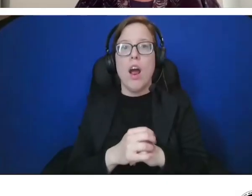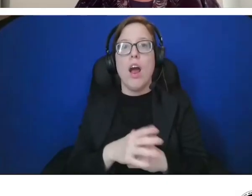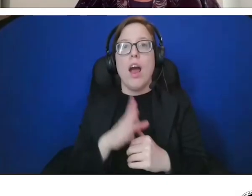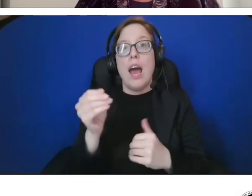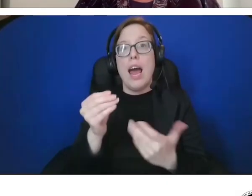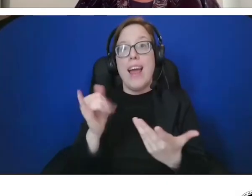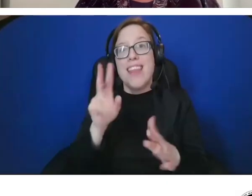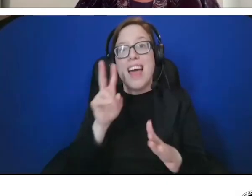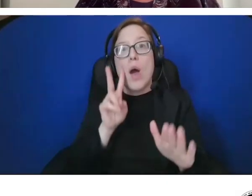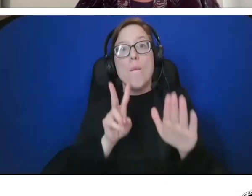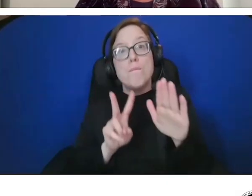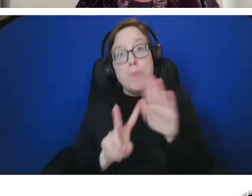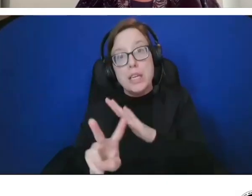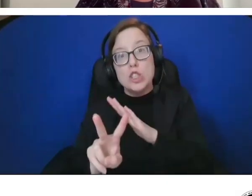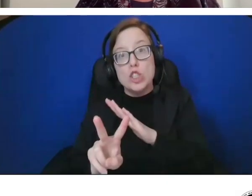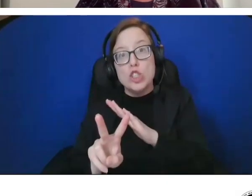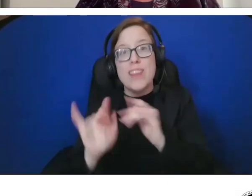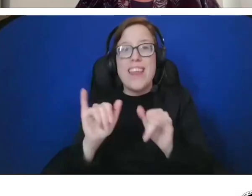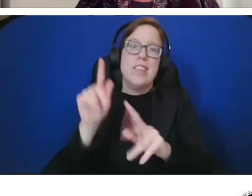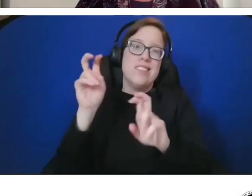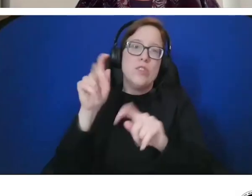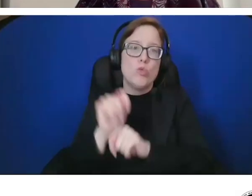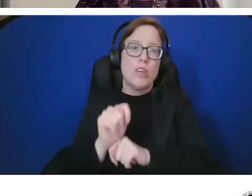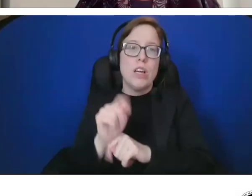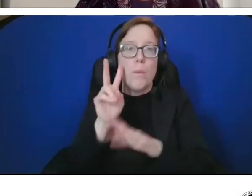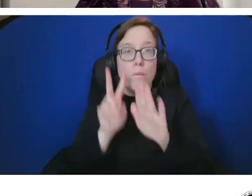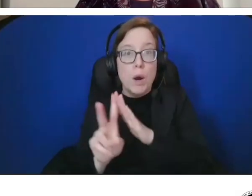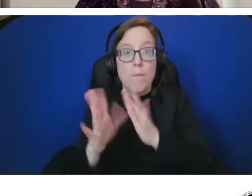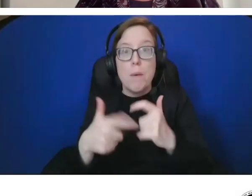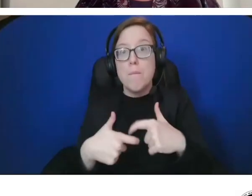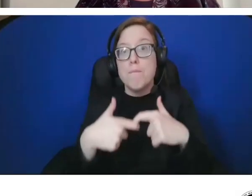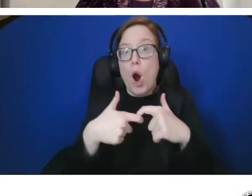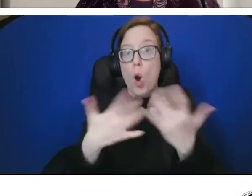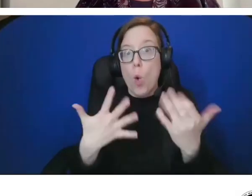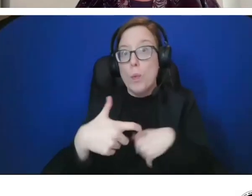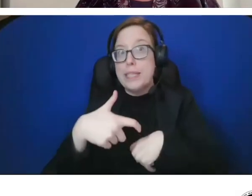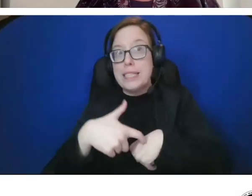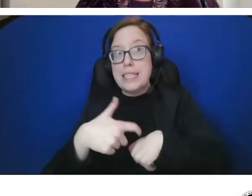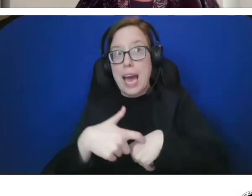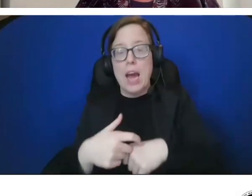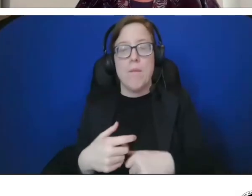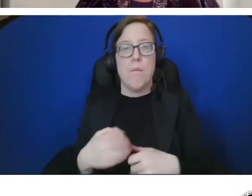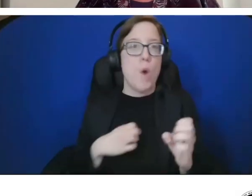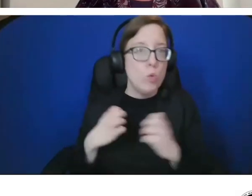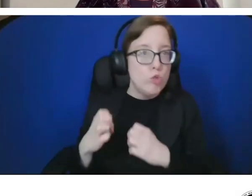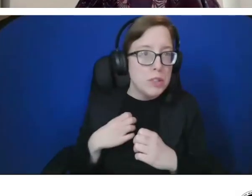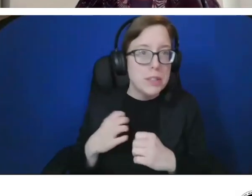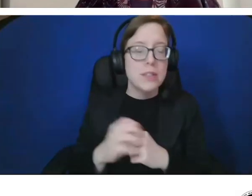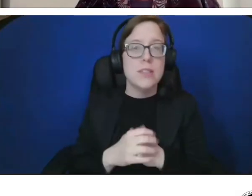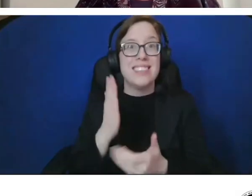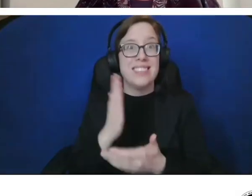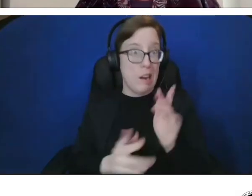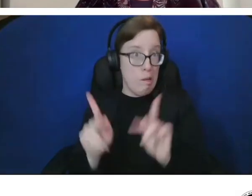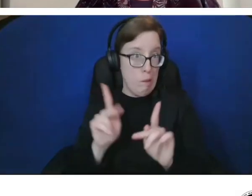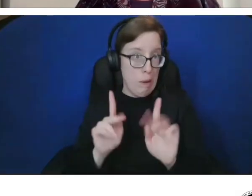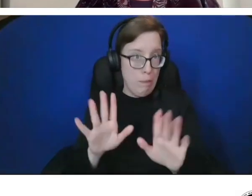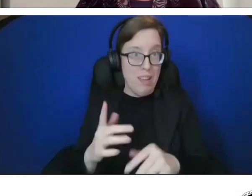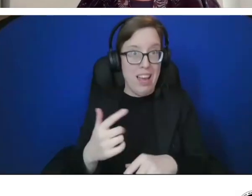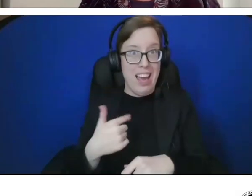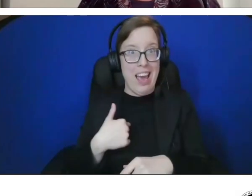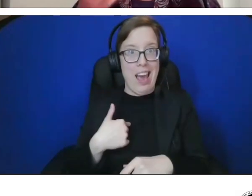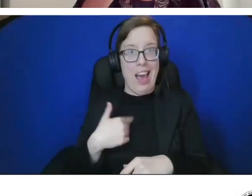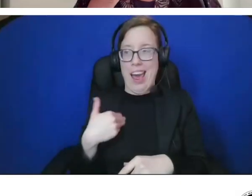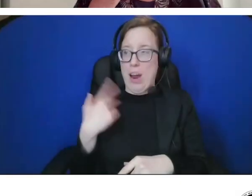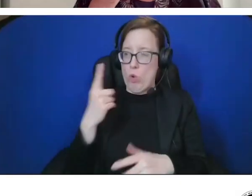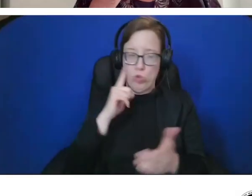of prediction, perhaps, for some learners when they're ready, the use of pause or wait time, emotion. Some people, and I had